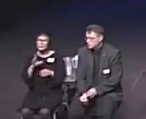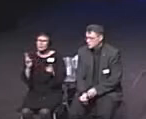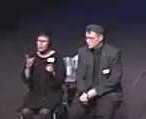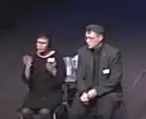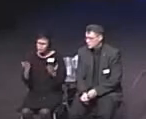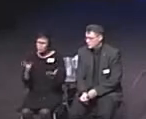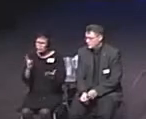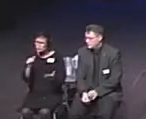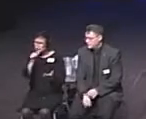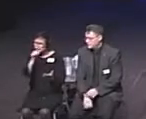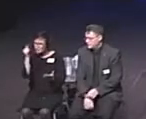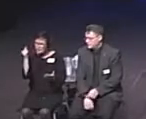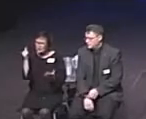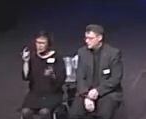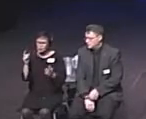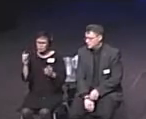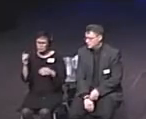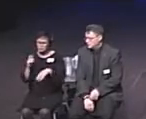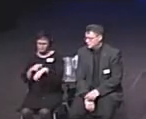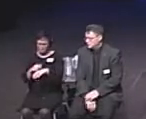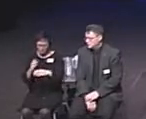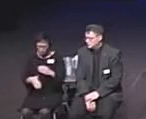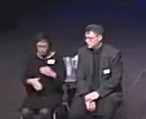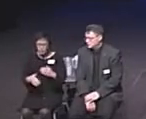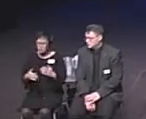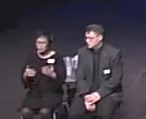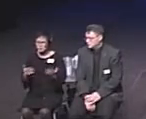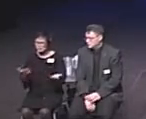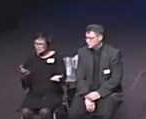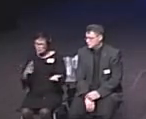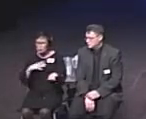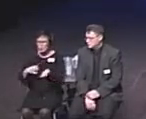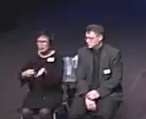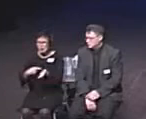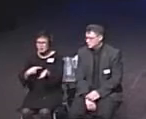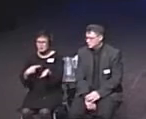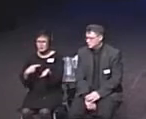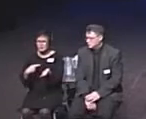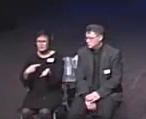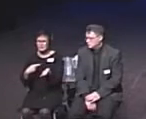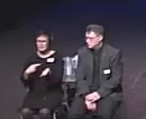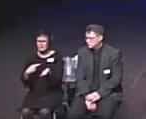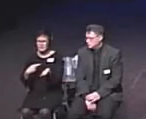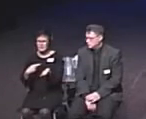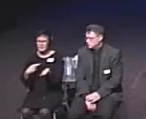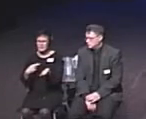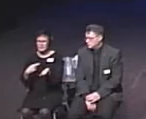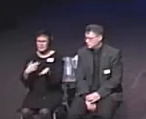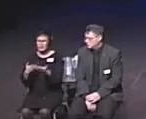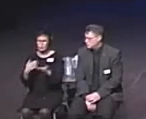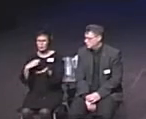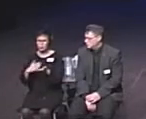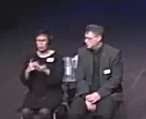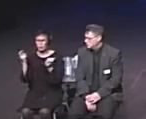when the time is running out if you're very concentrated or very into what you're doing. So we have to help the children